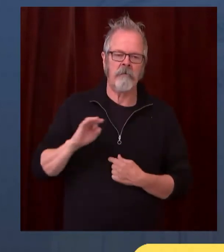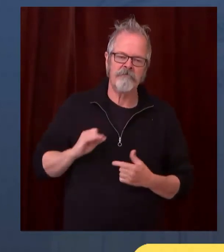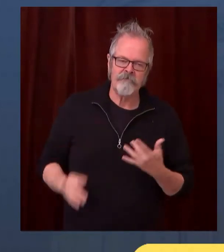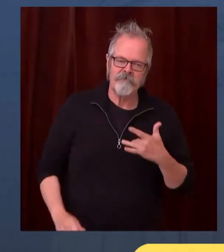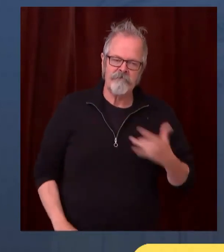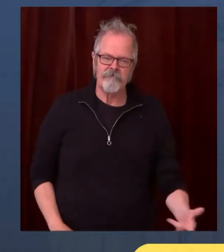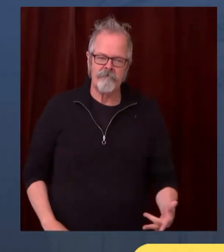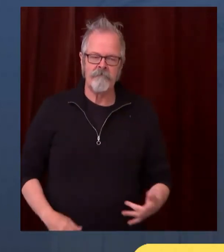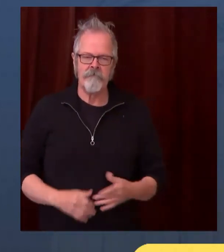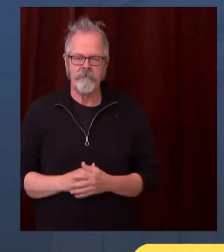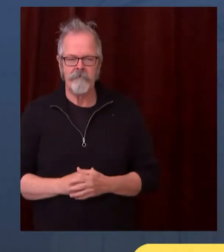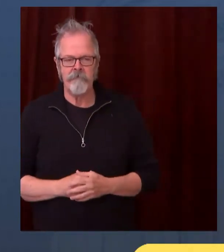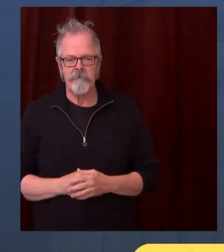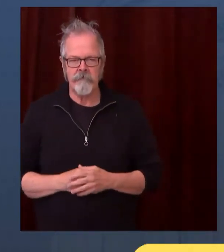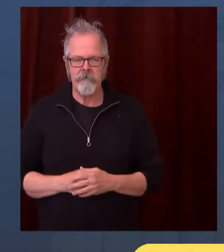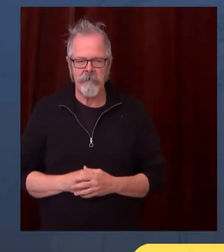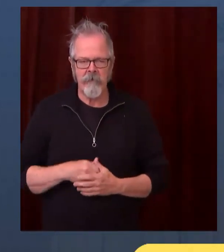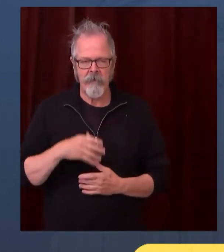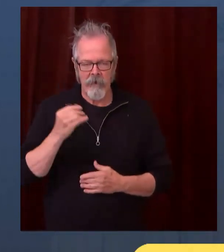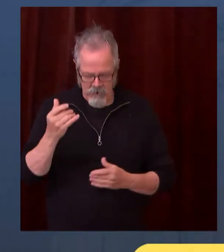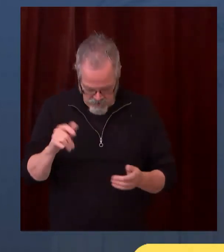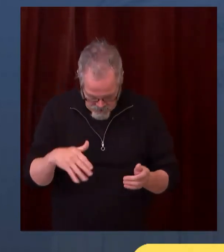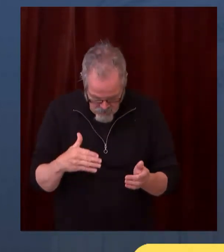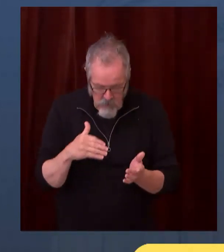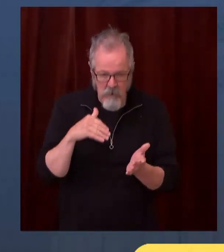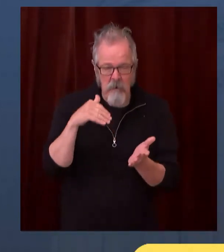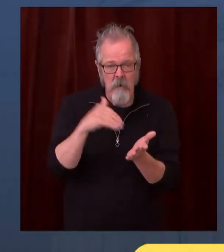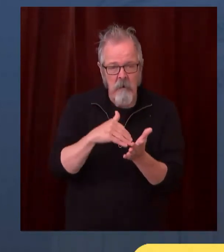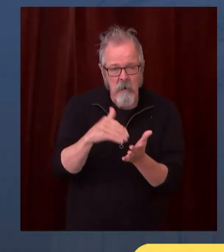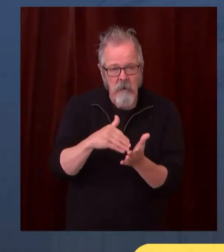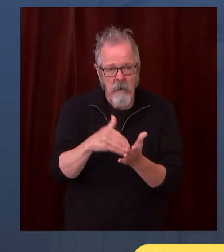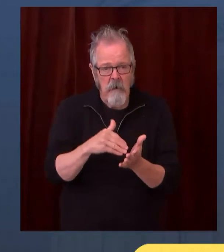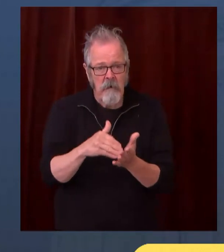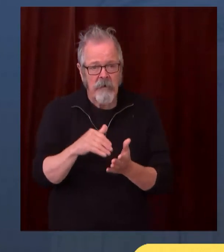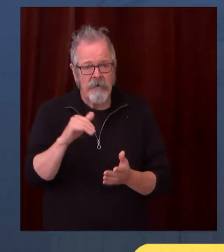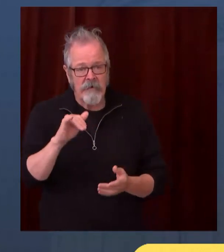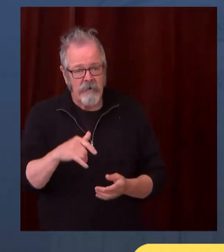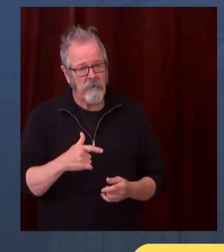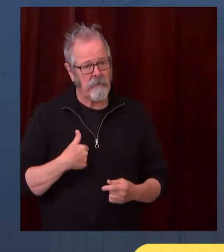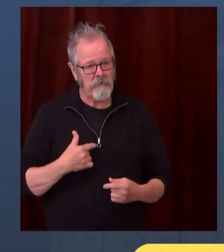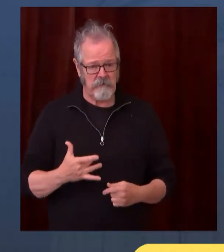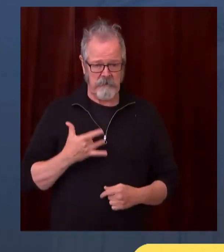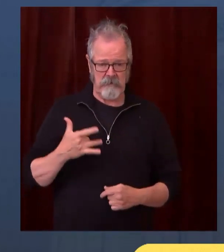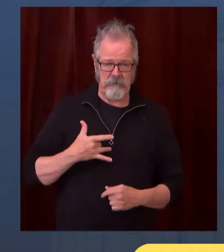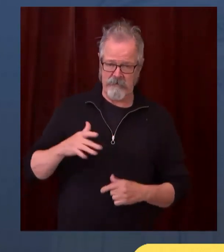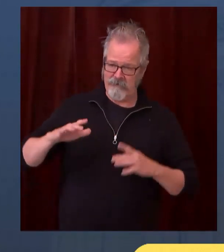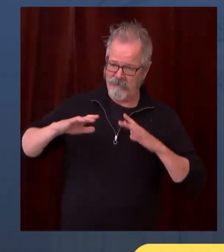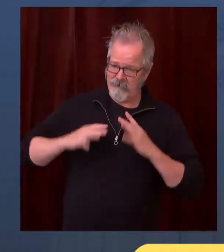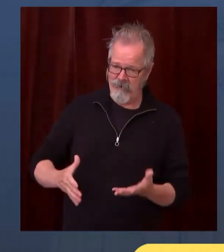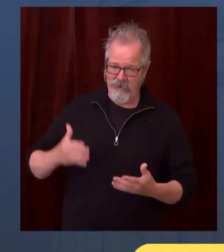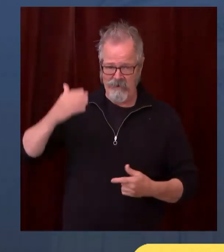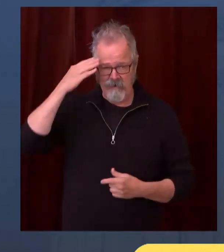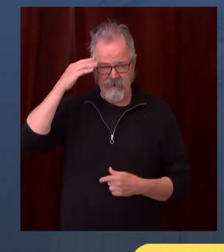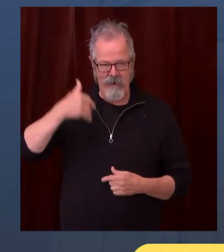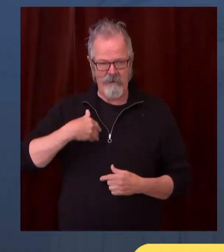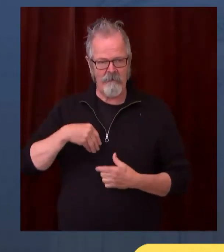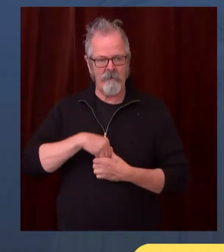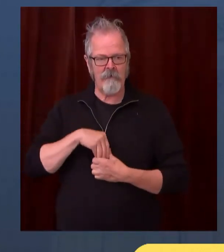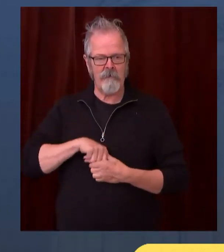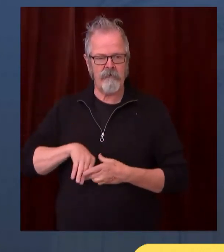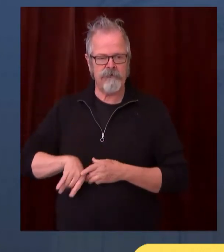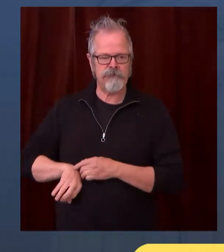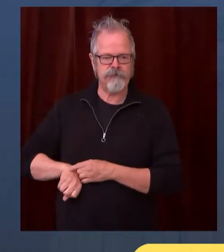have staff who live in community and are interacting, they can pick up the virus there and then